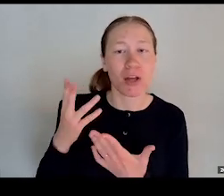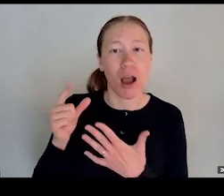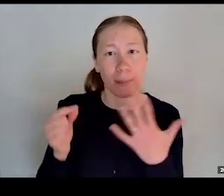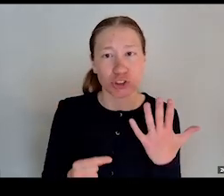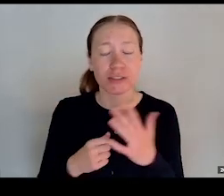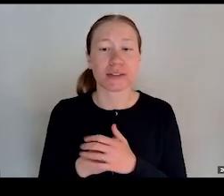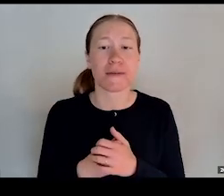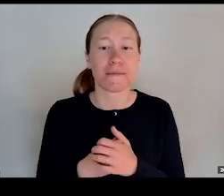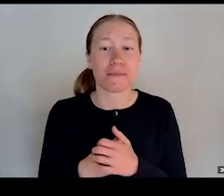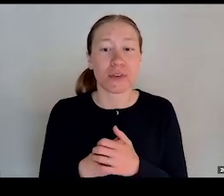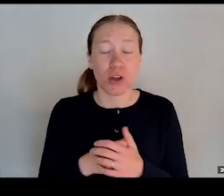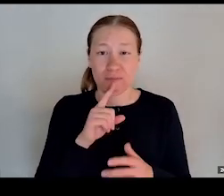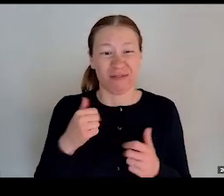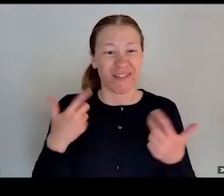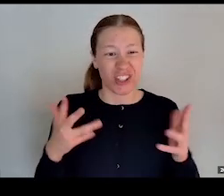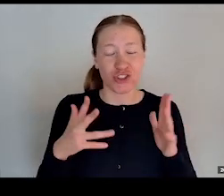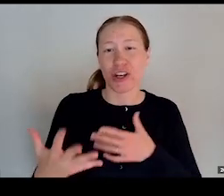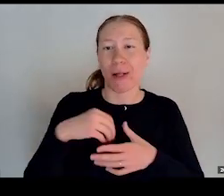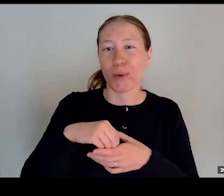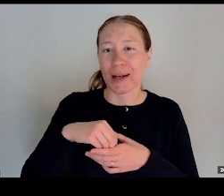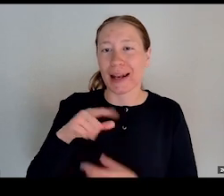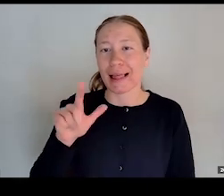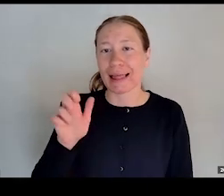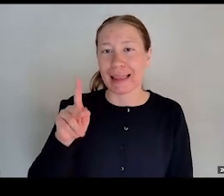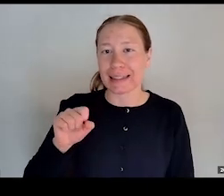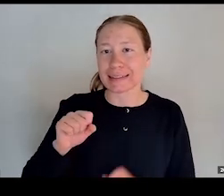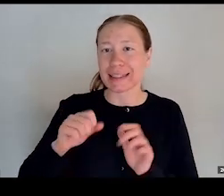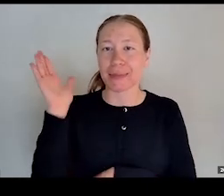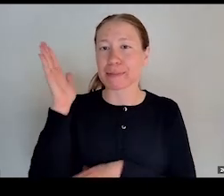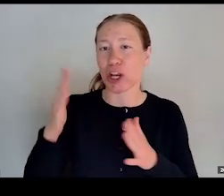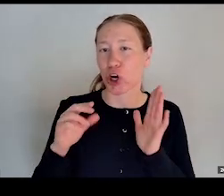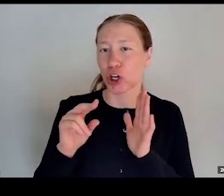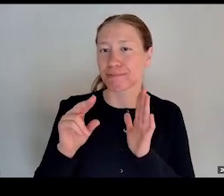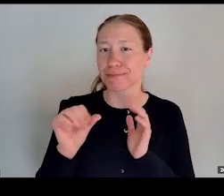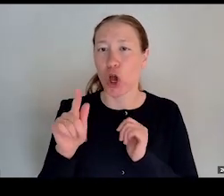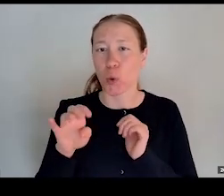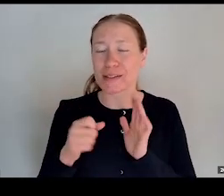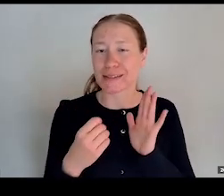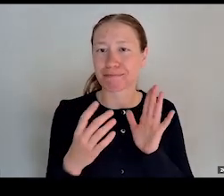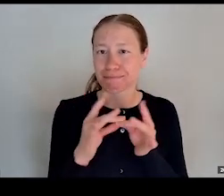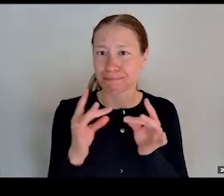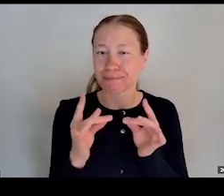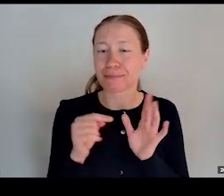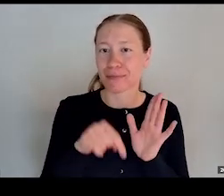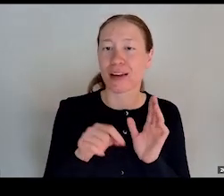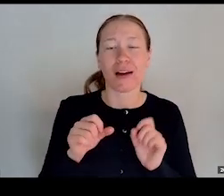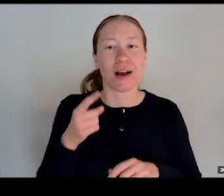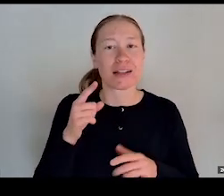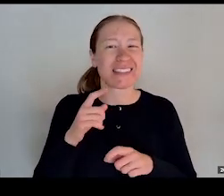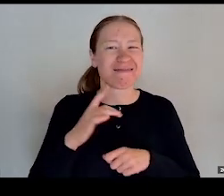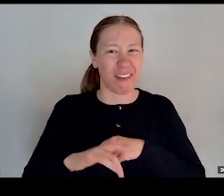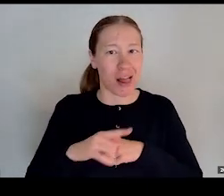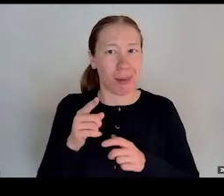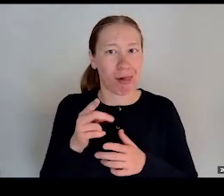included some links for kosher and halal resources that are available specifically with U of M. So there are